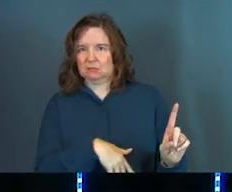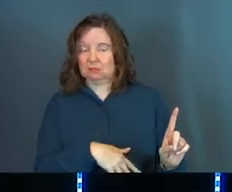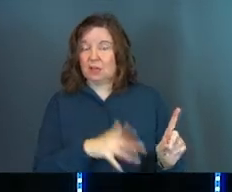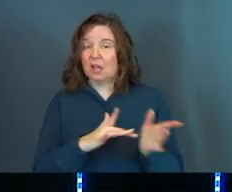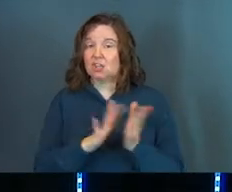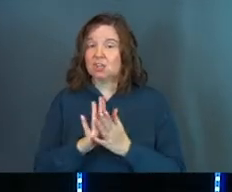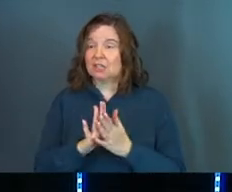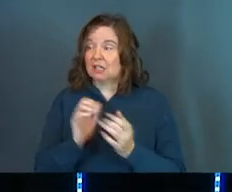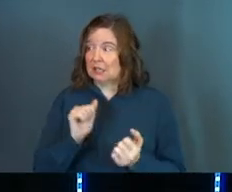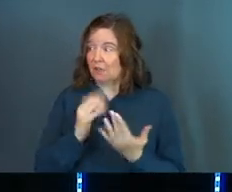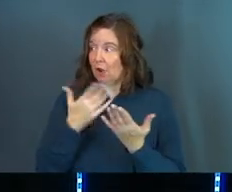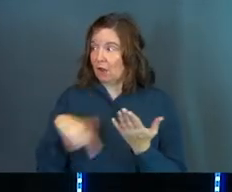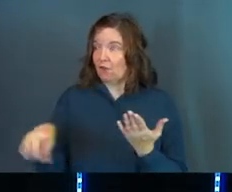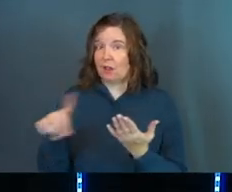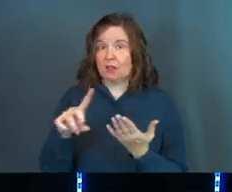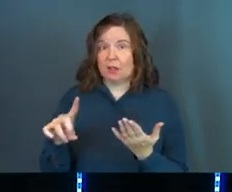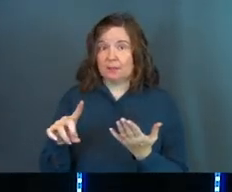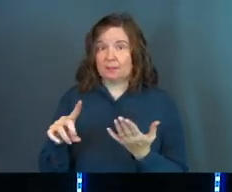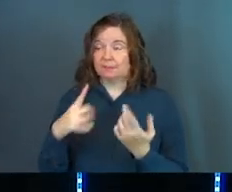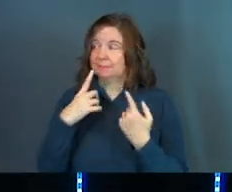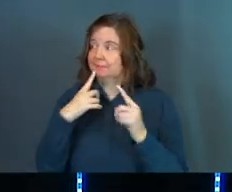And Jesus, in front of all of them,